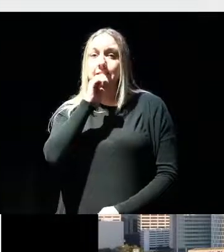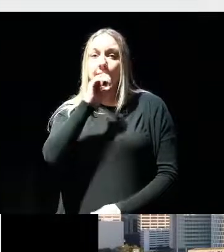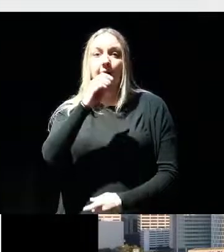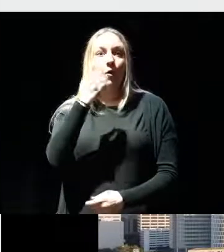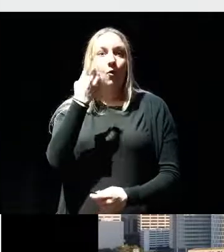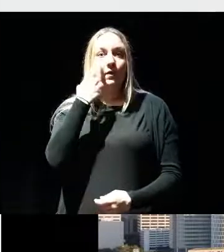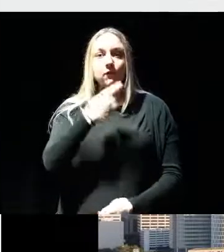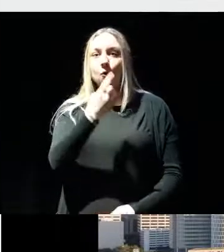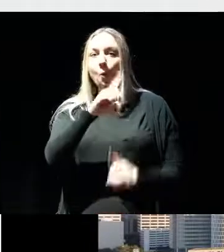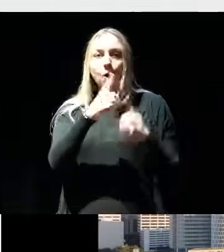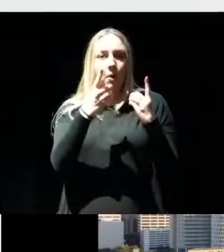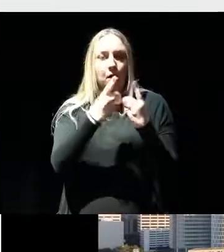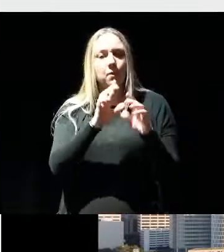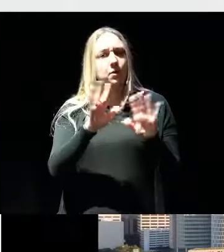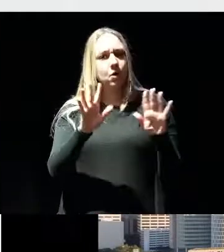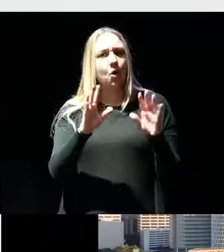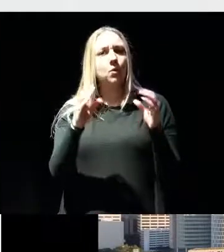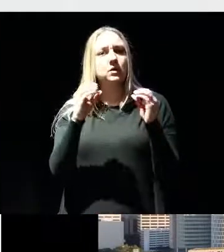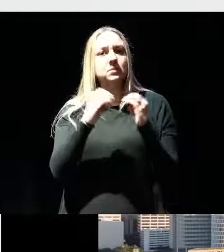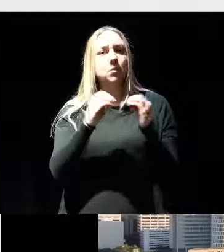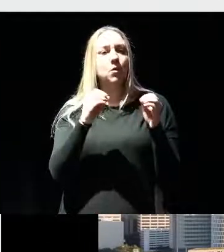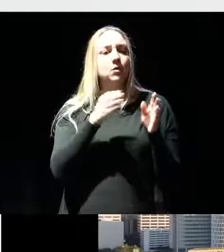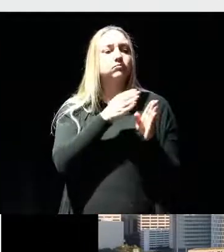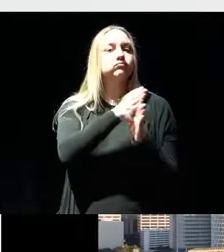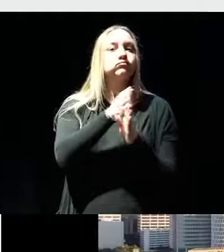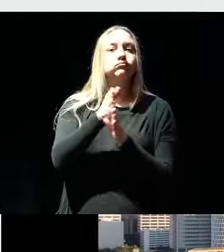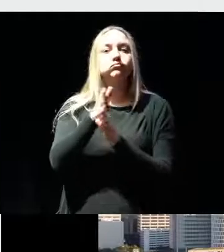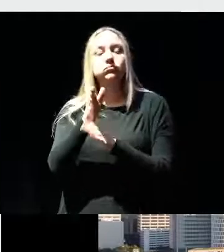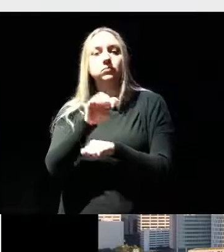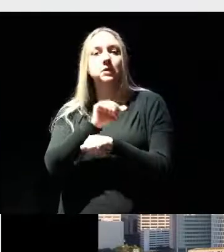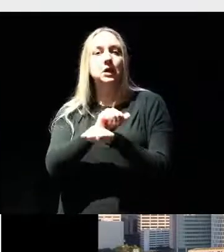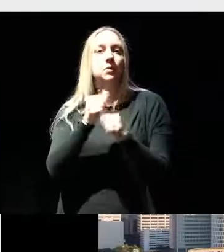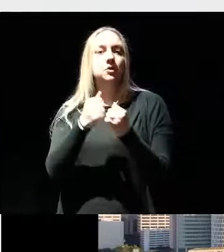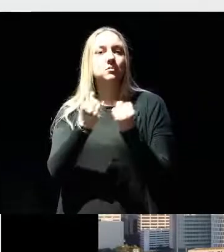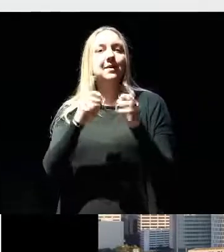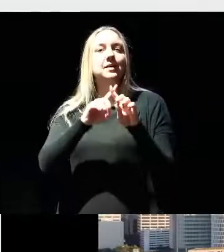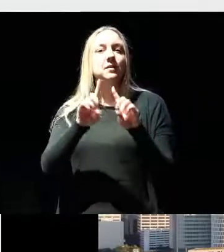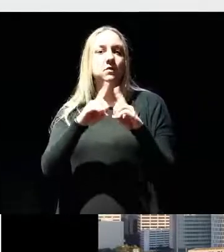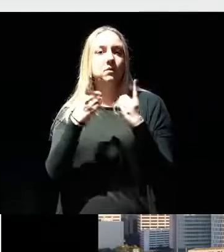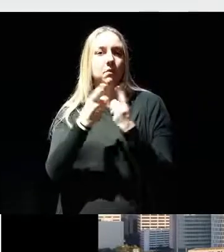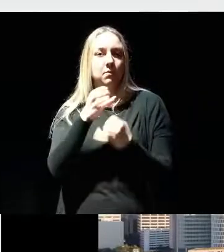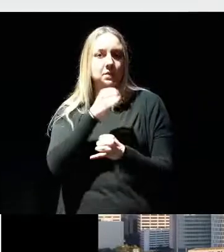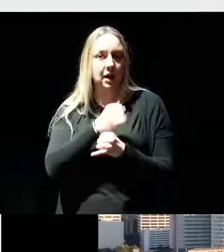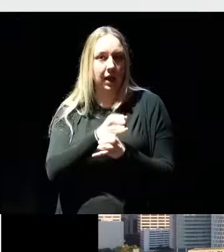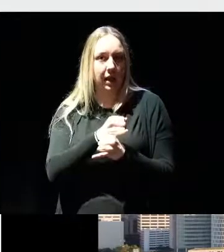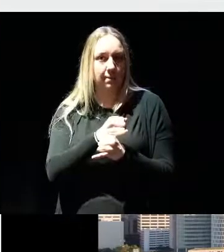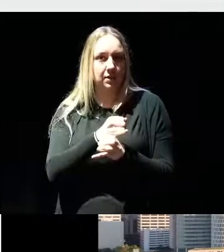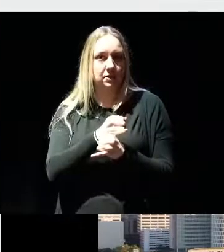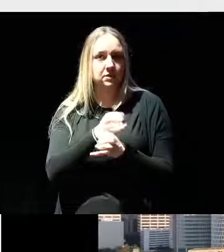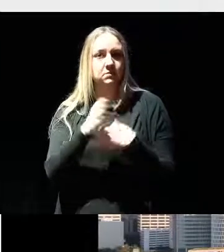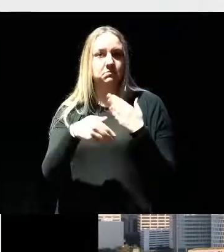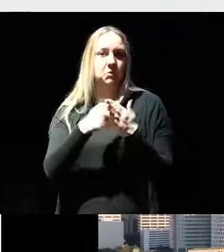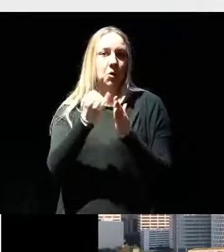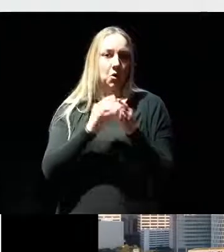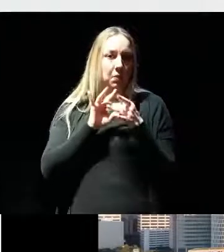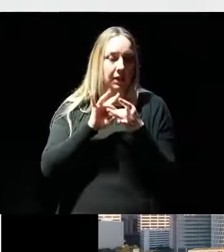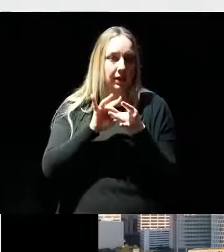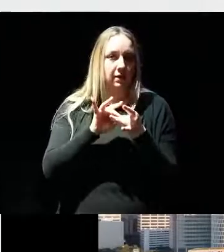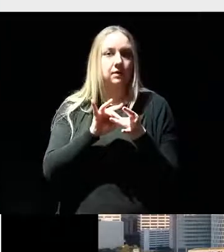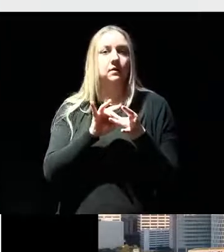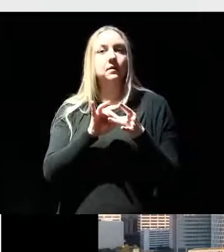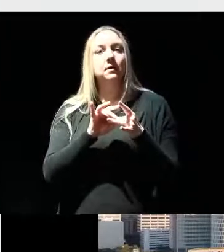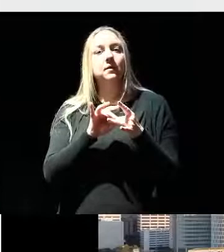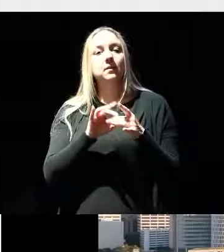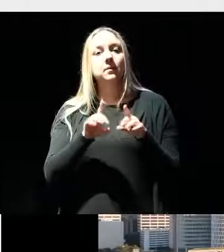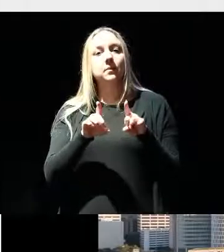It is really across, or works across the different departments at the school, and also is a